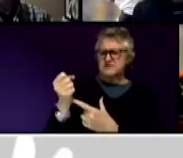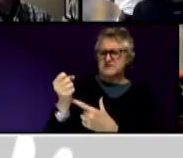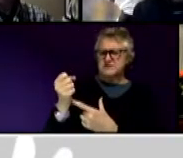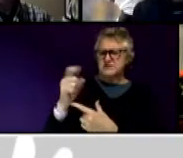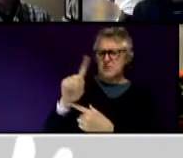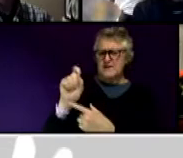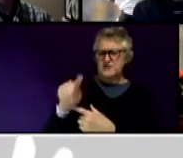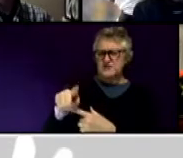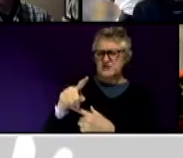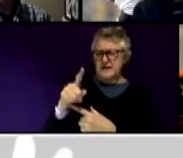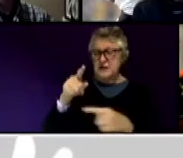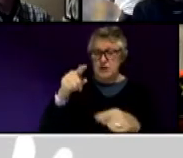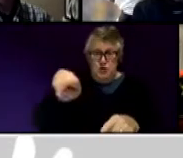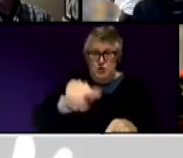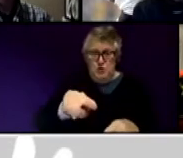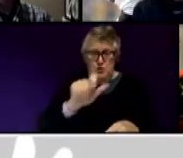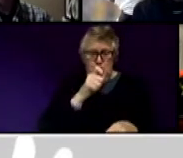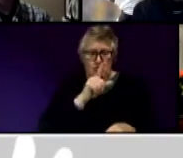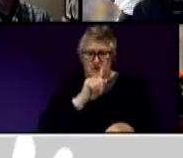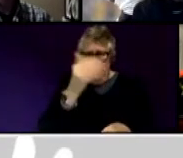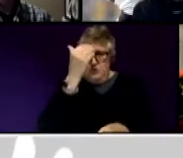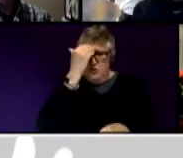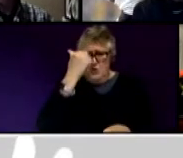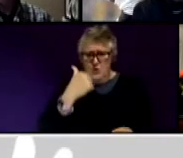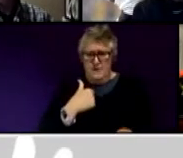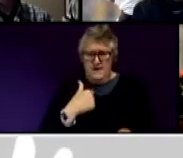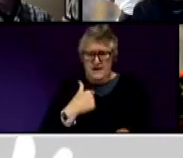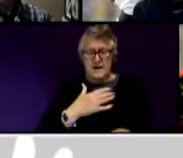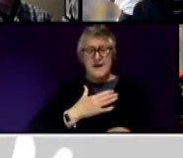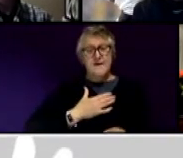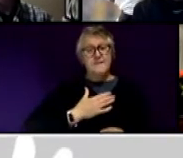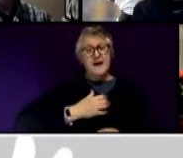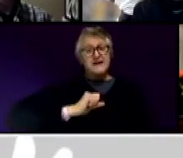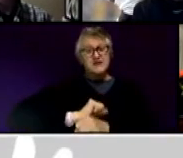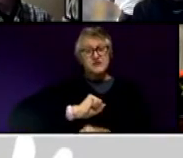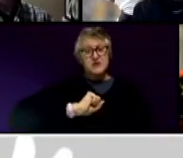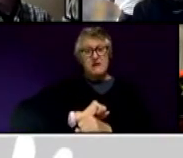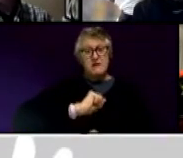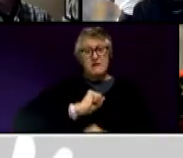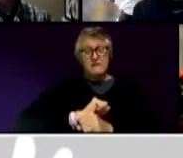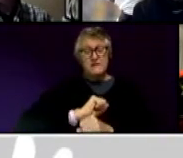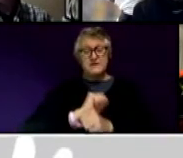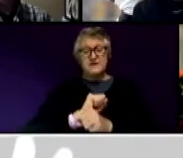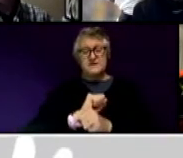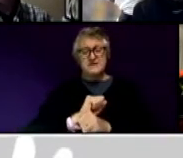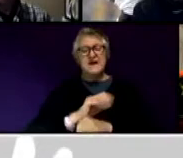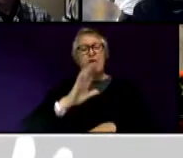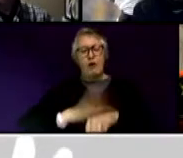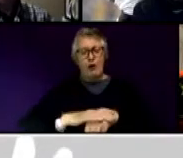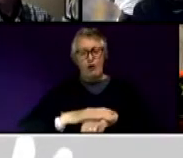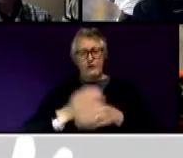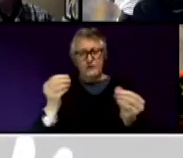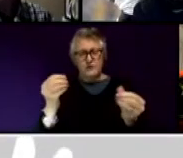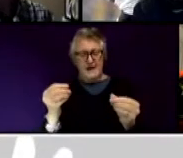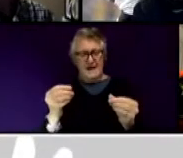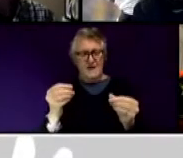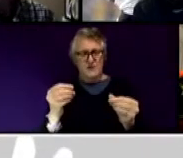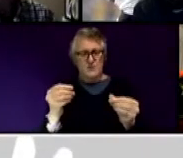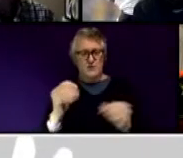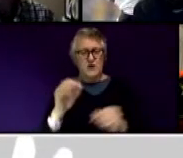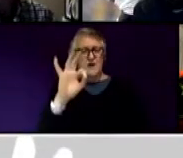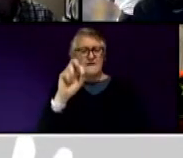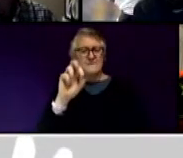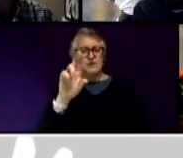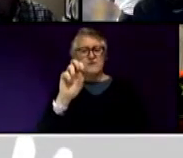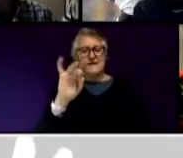ground as a forensic peer support specialist. I work with those most impacted at the highest level of